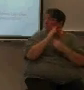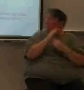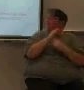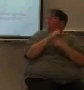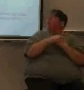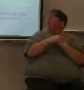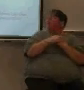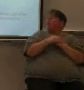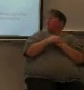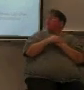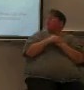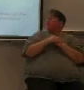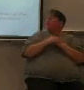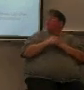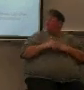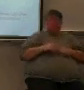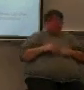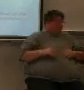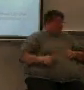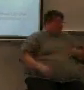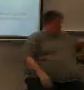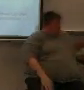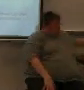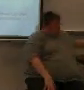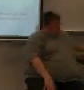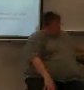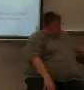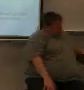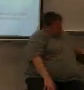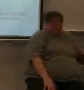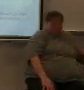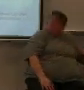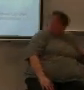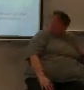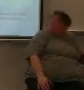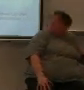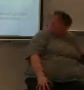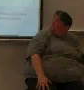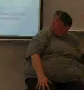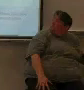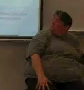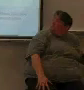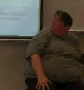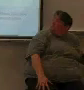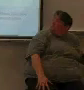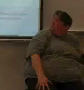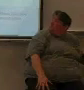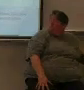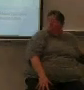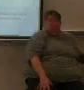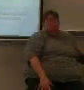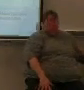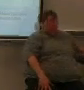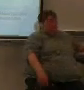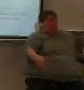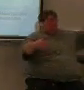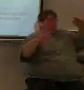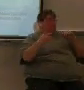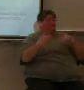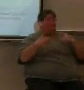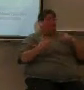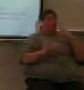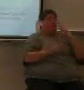This species. In contrast, some of these species are are basically need